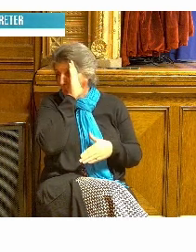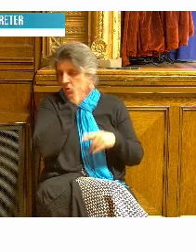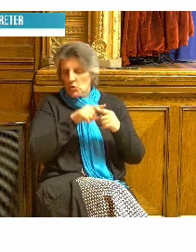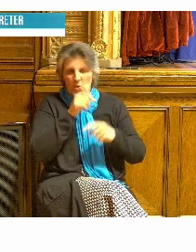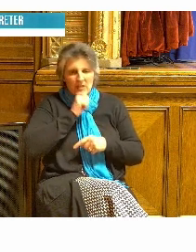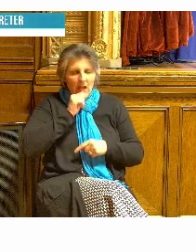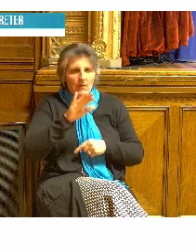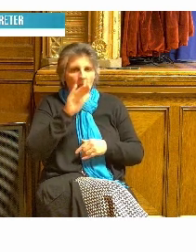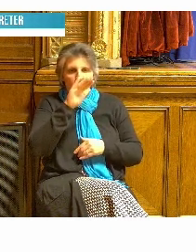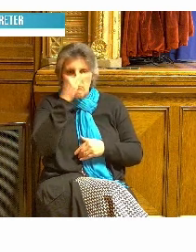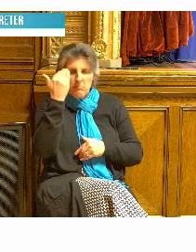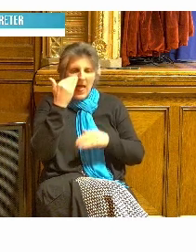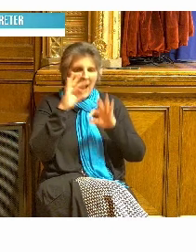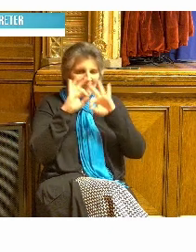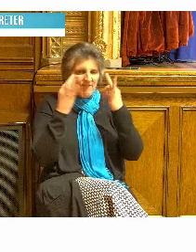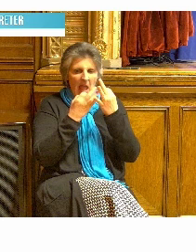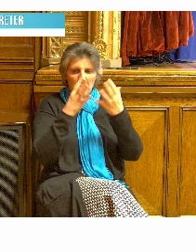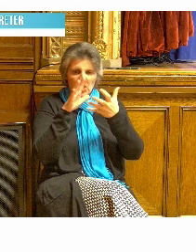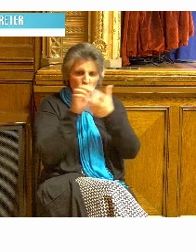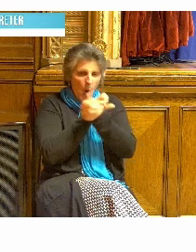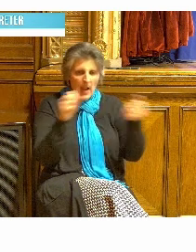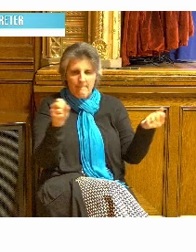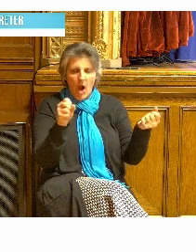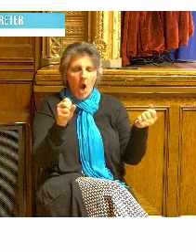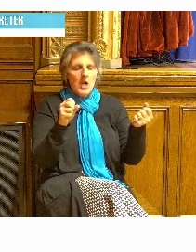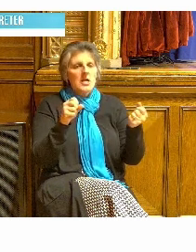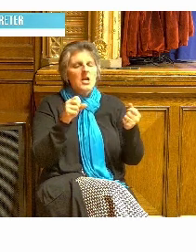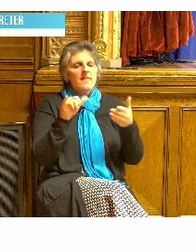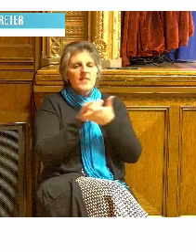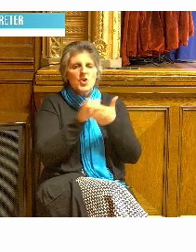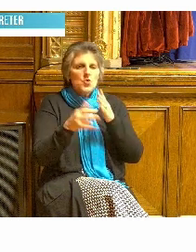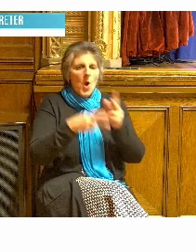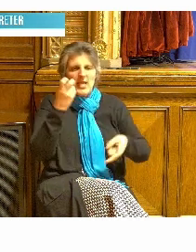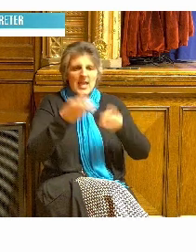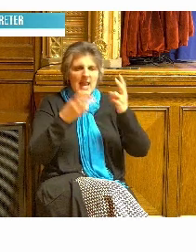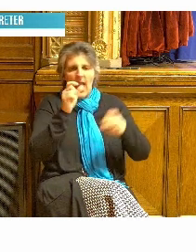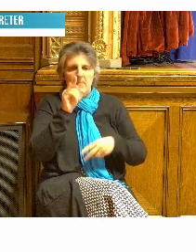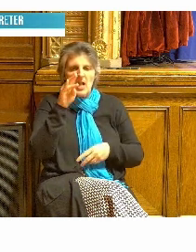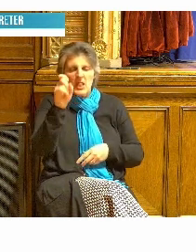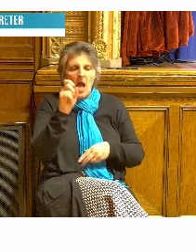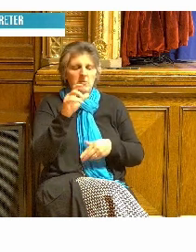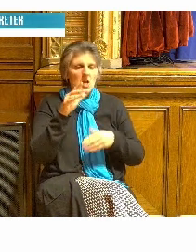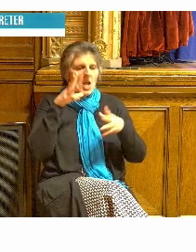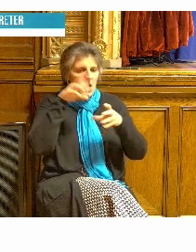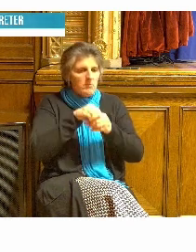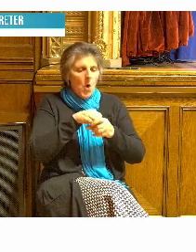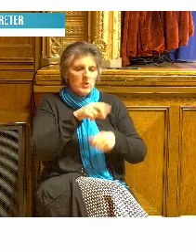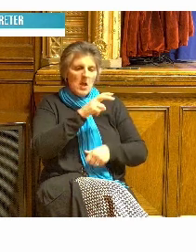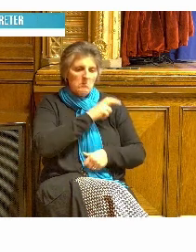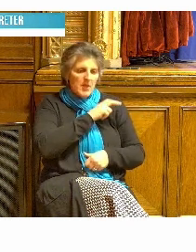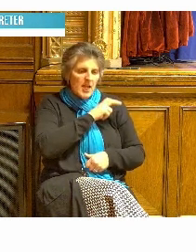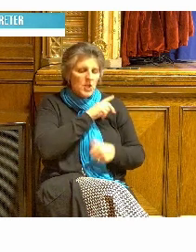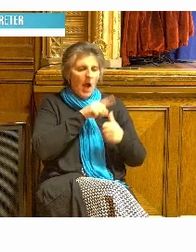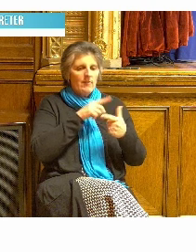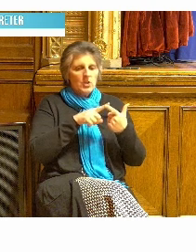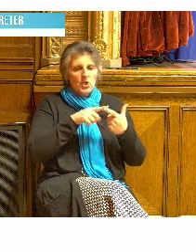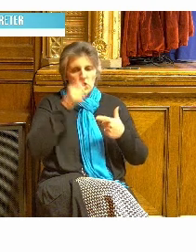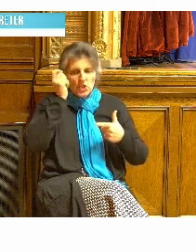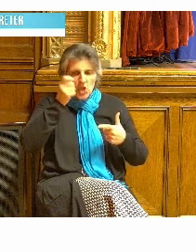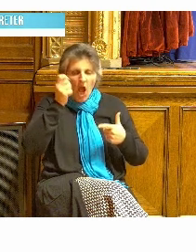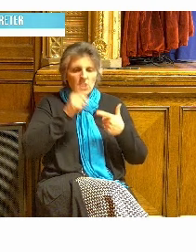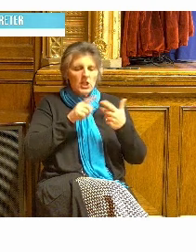suffering of Black families torn apart. The New York kidnapping clubs, composed of police officers,